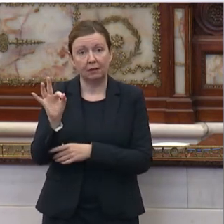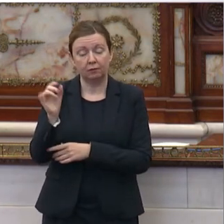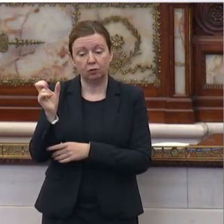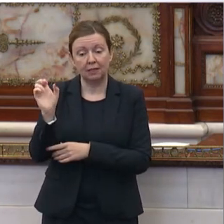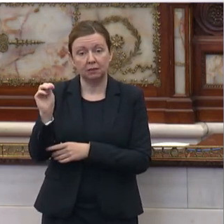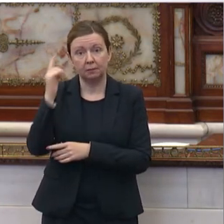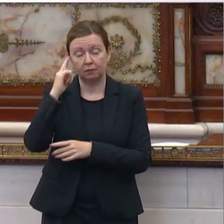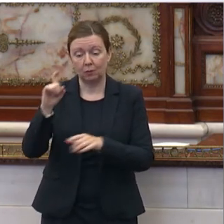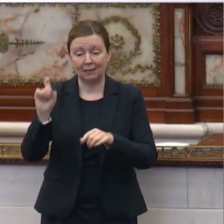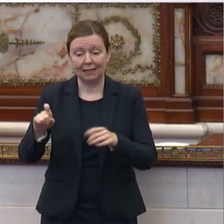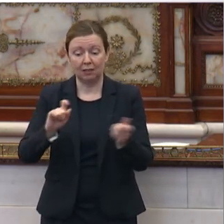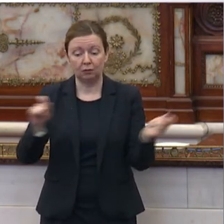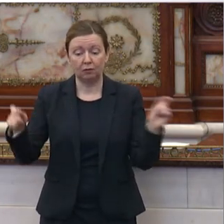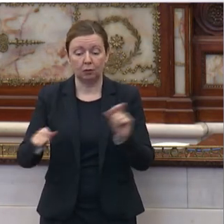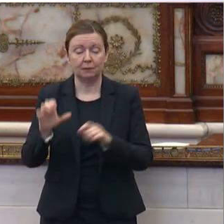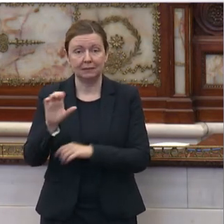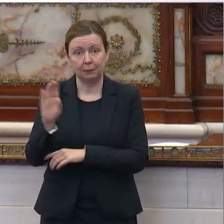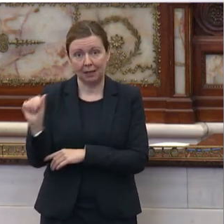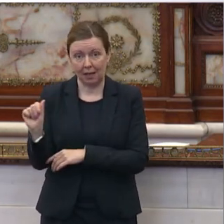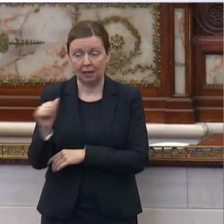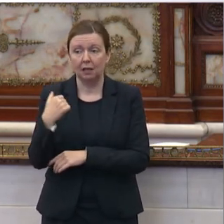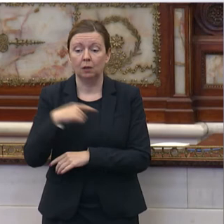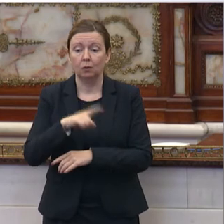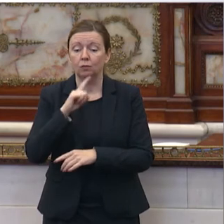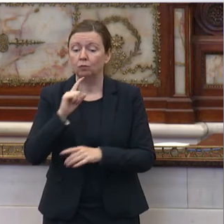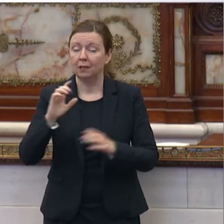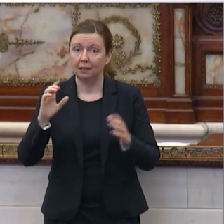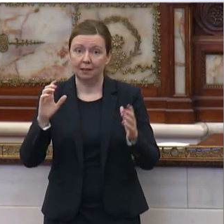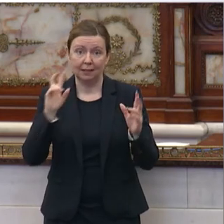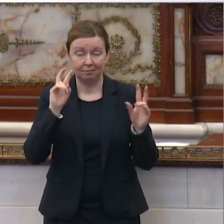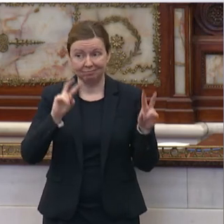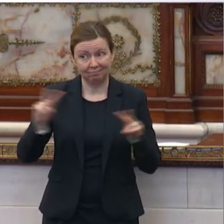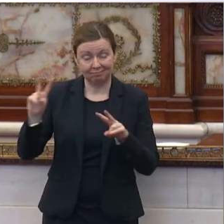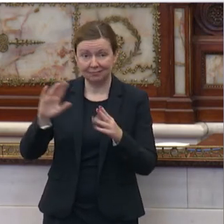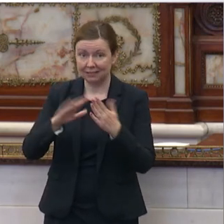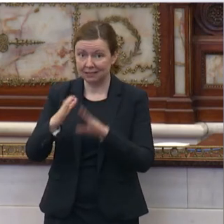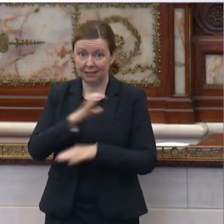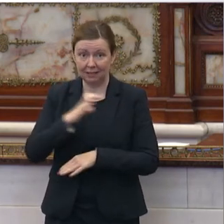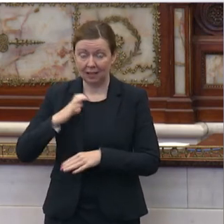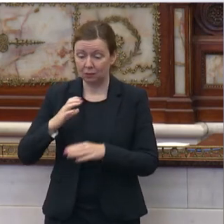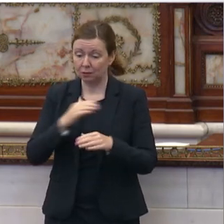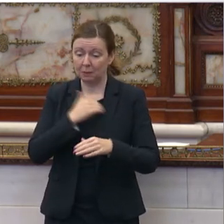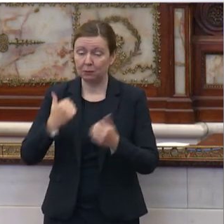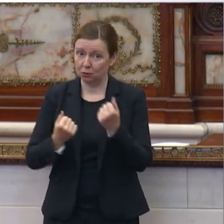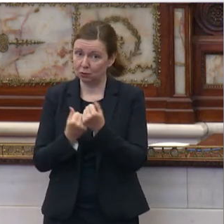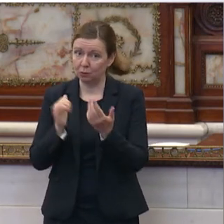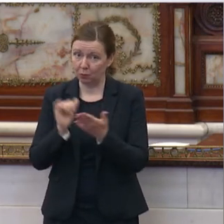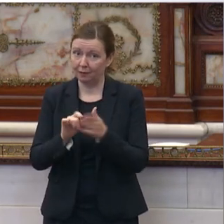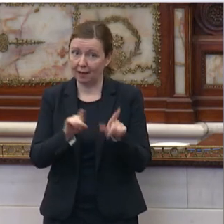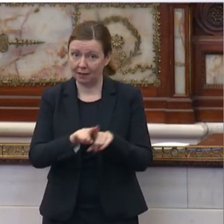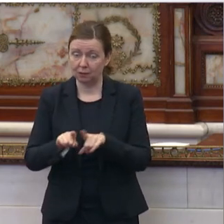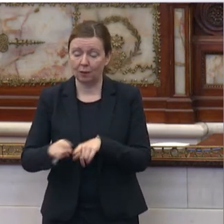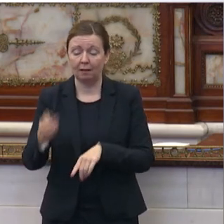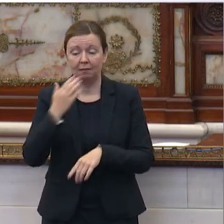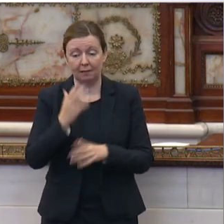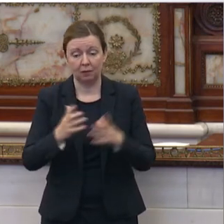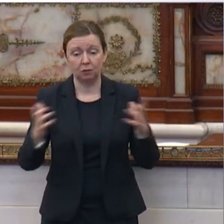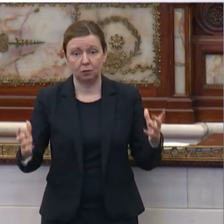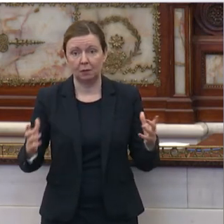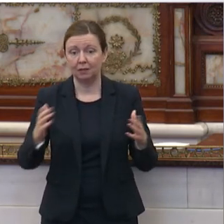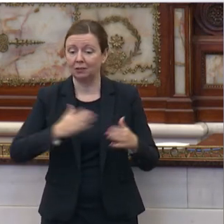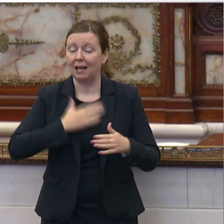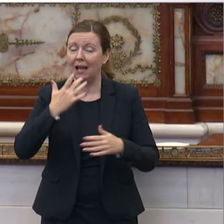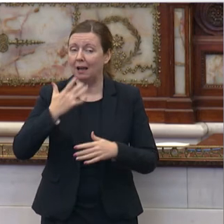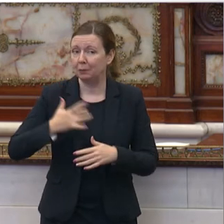needed reform of the ZBA. And we're really looking to our city council members to support it as well. Thank you so much. Happy